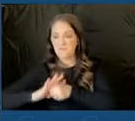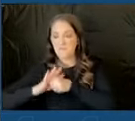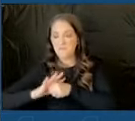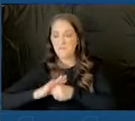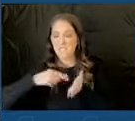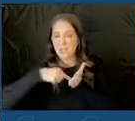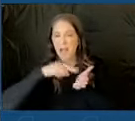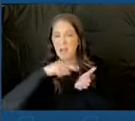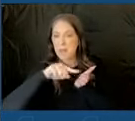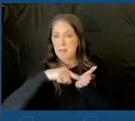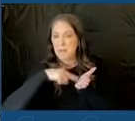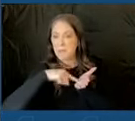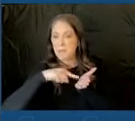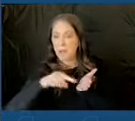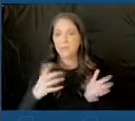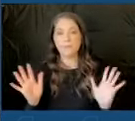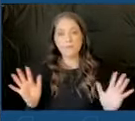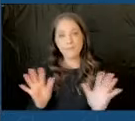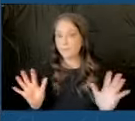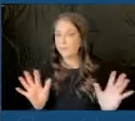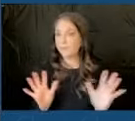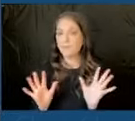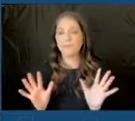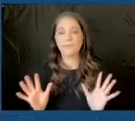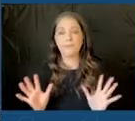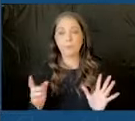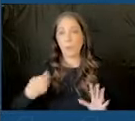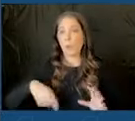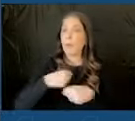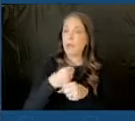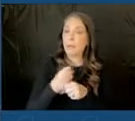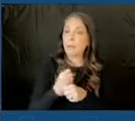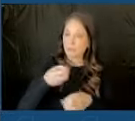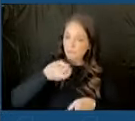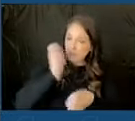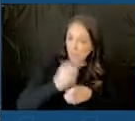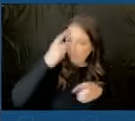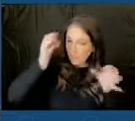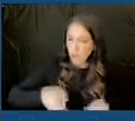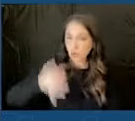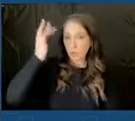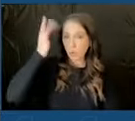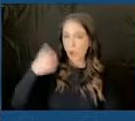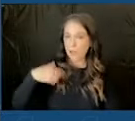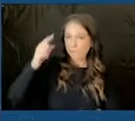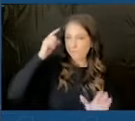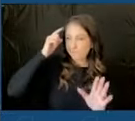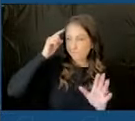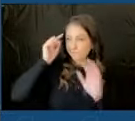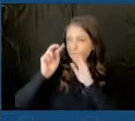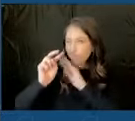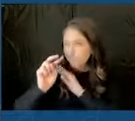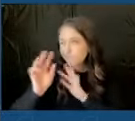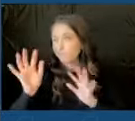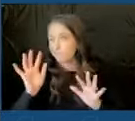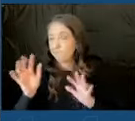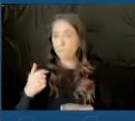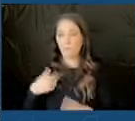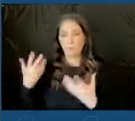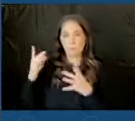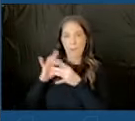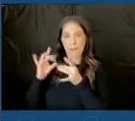had last year. So we made these tough decisions at the time in anticipation. And I said this at the time when I rolled out the budget in my state